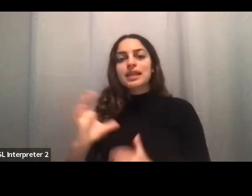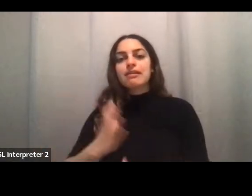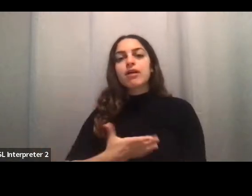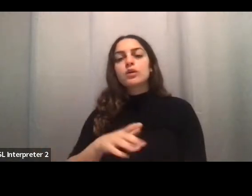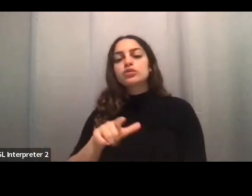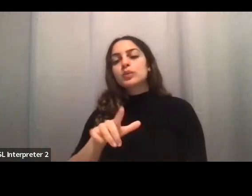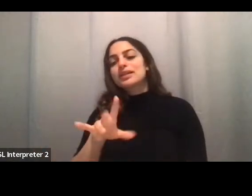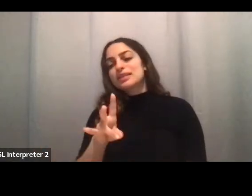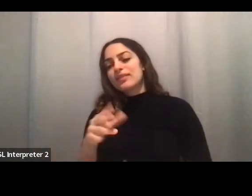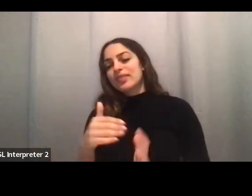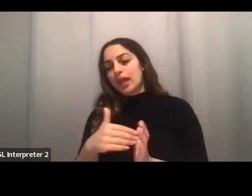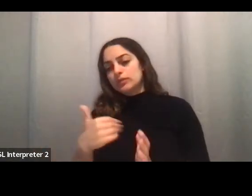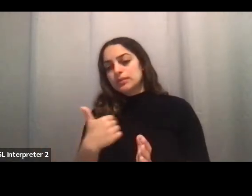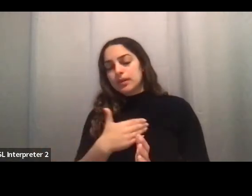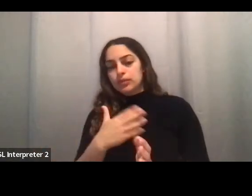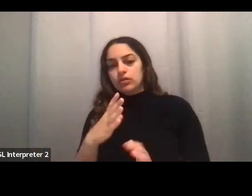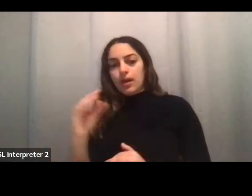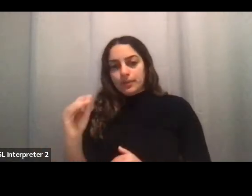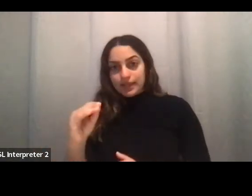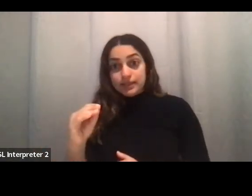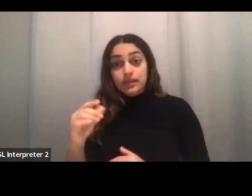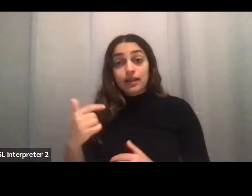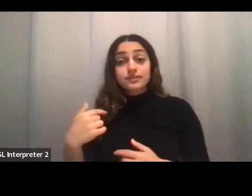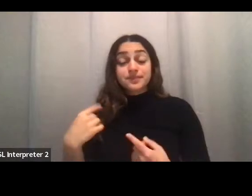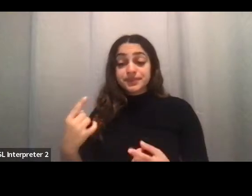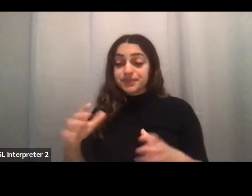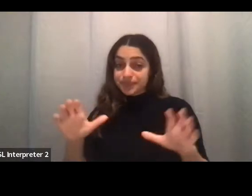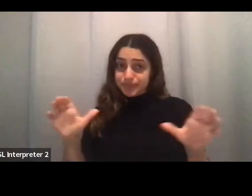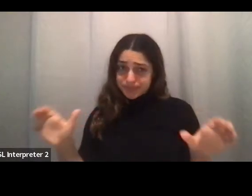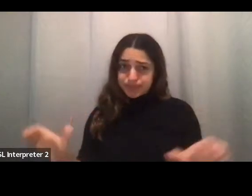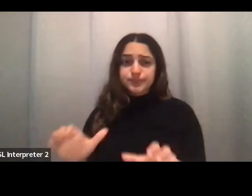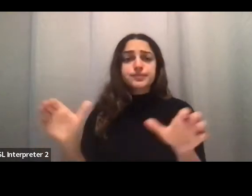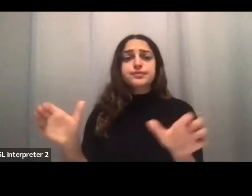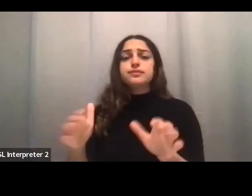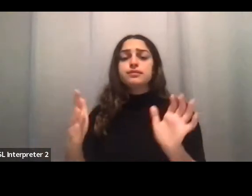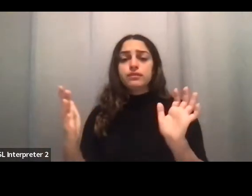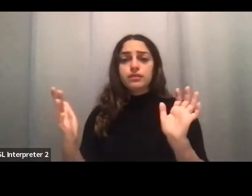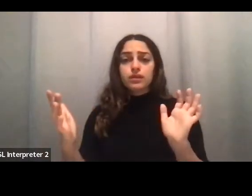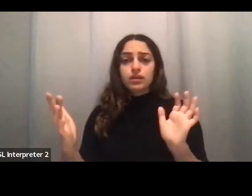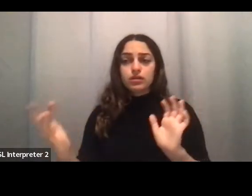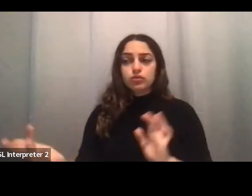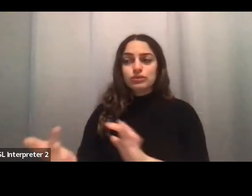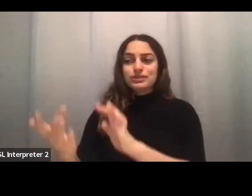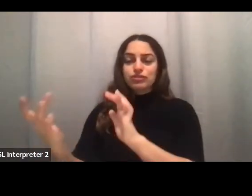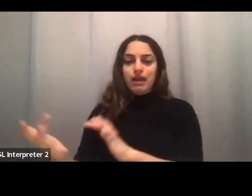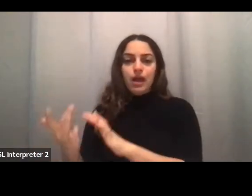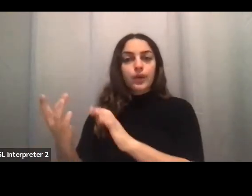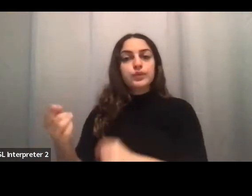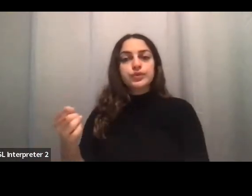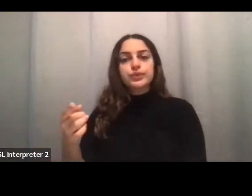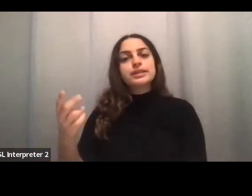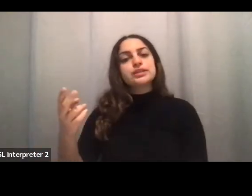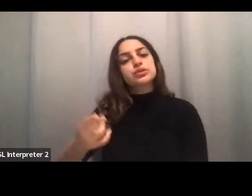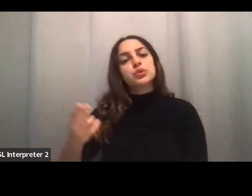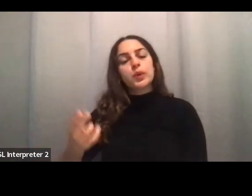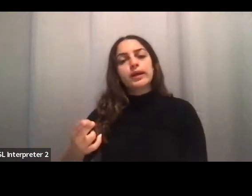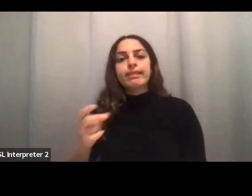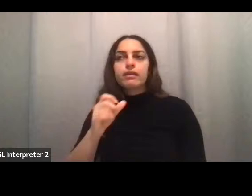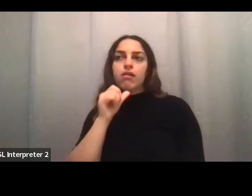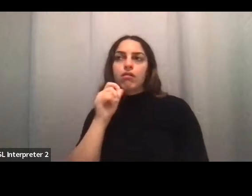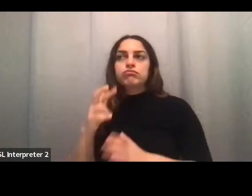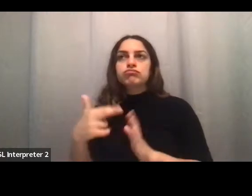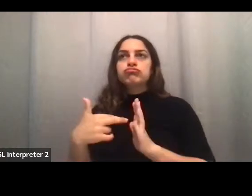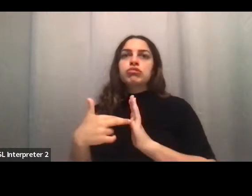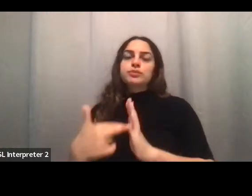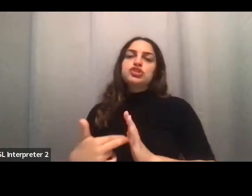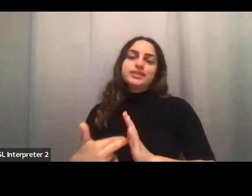member companies have been actively reaching out to historically underrepresented groups